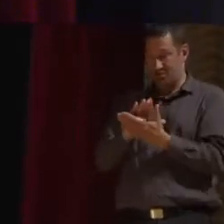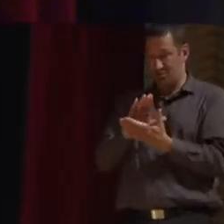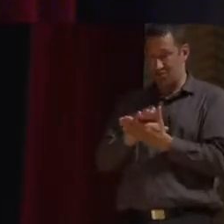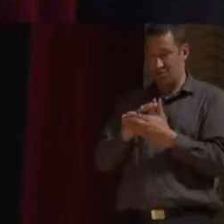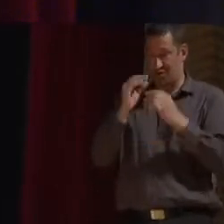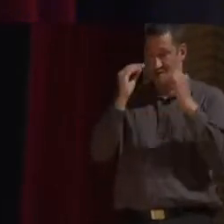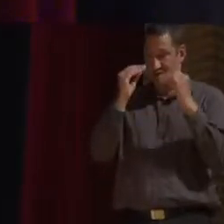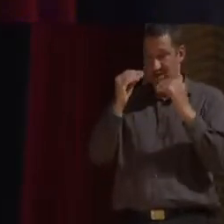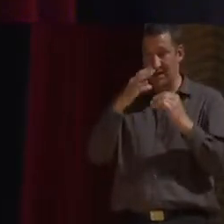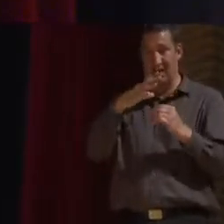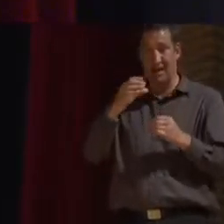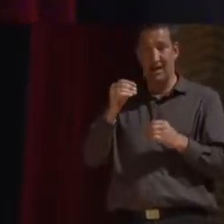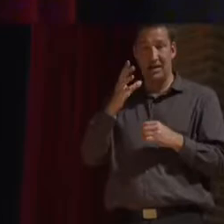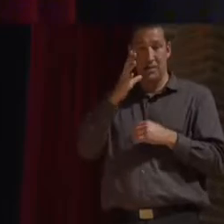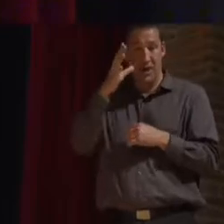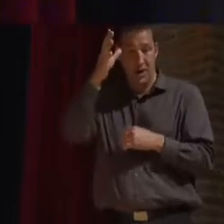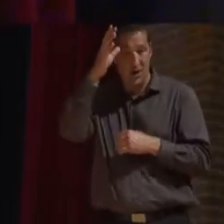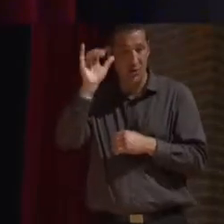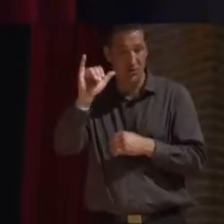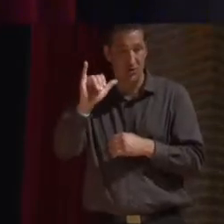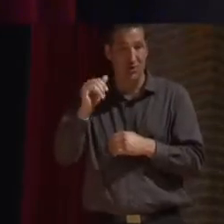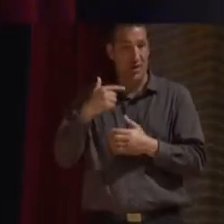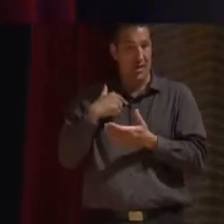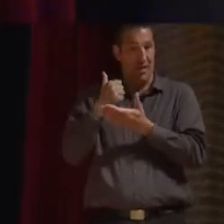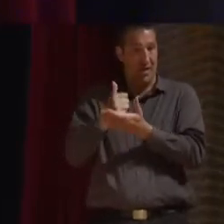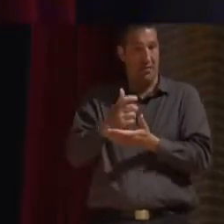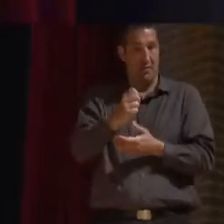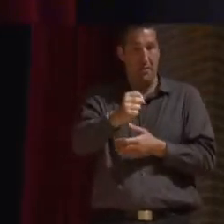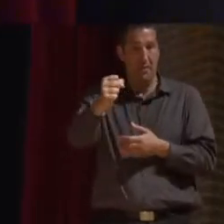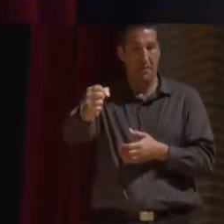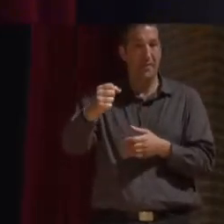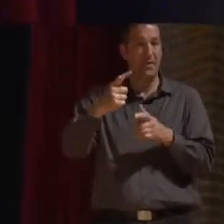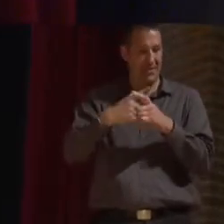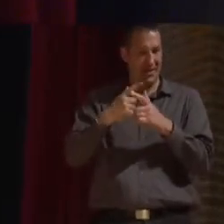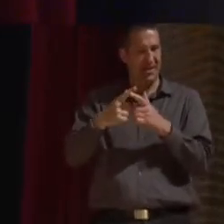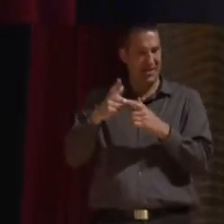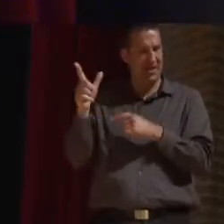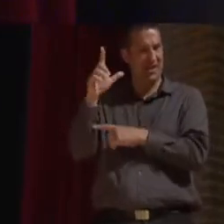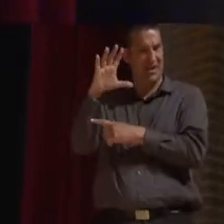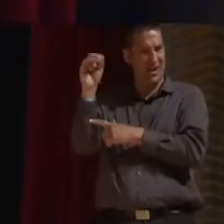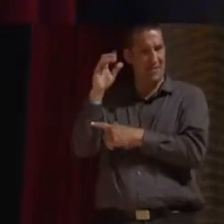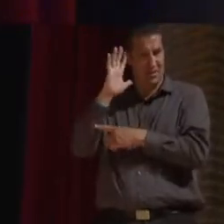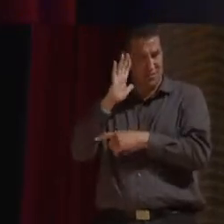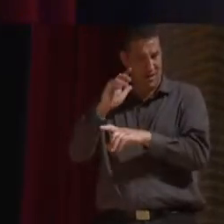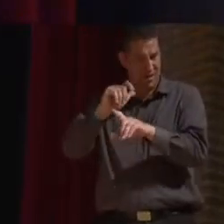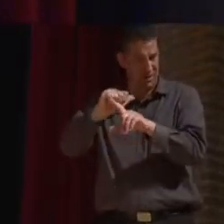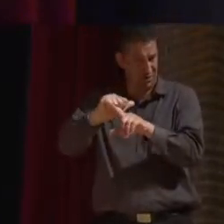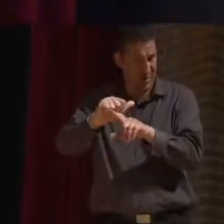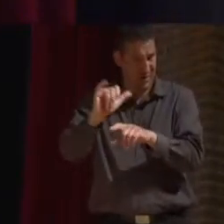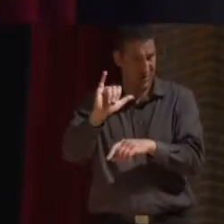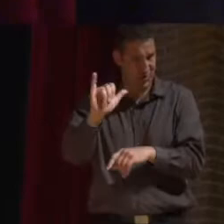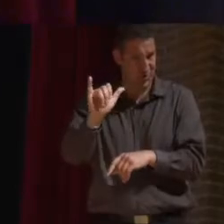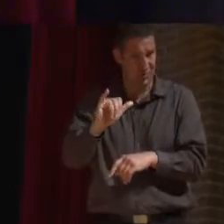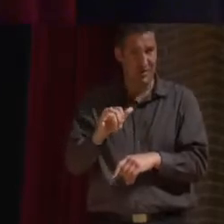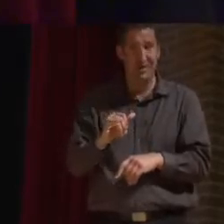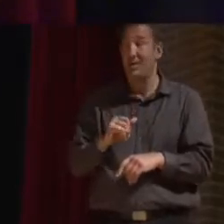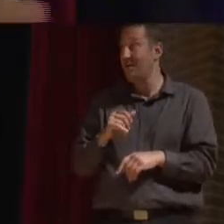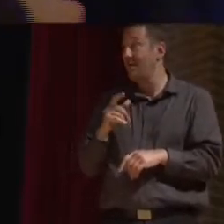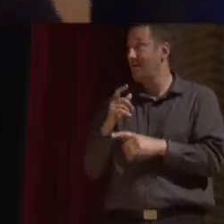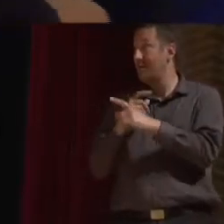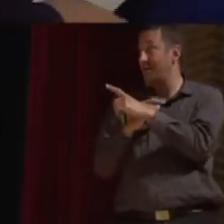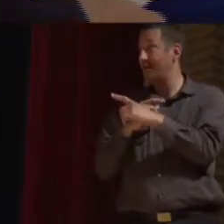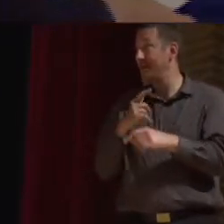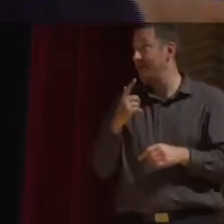that citizenship, then employers will train on the specific job. Is that kind of an accurate reflection? We'll fight over that